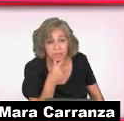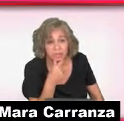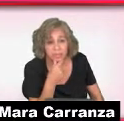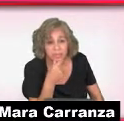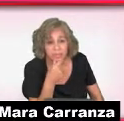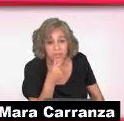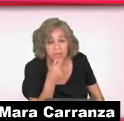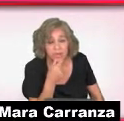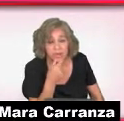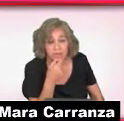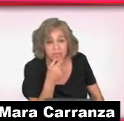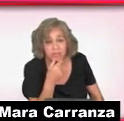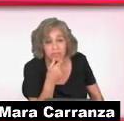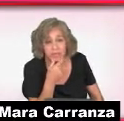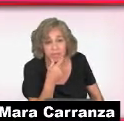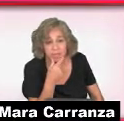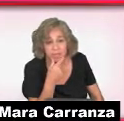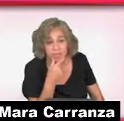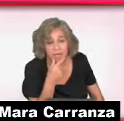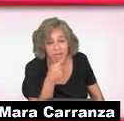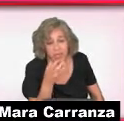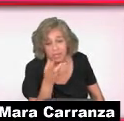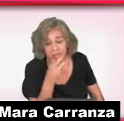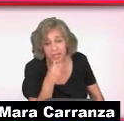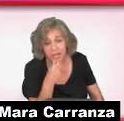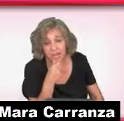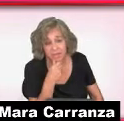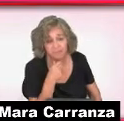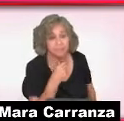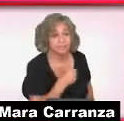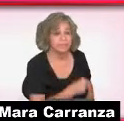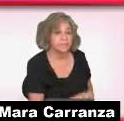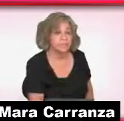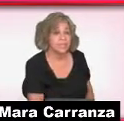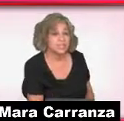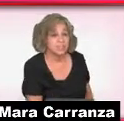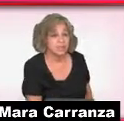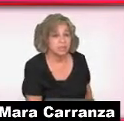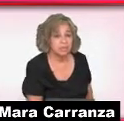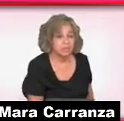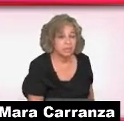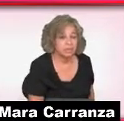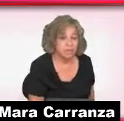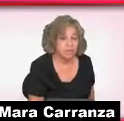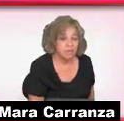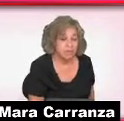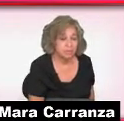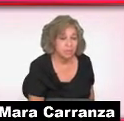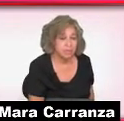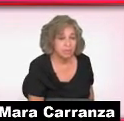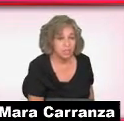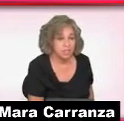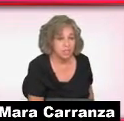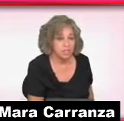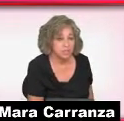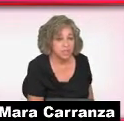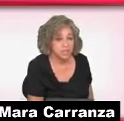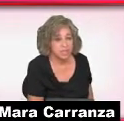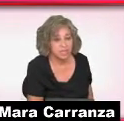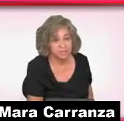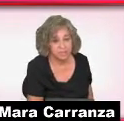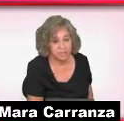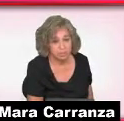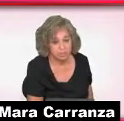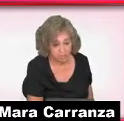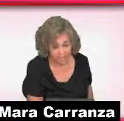it. But you have to give me money for this or that. So it was like a